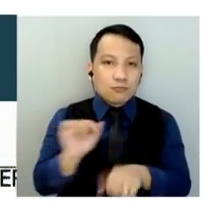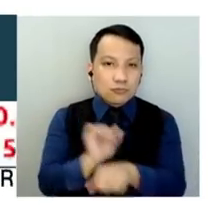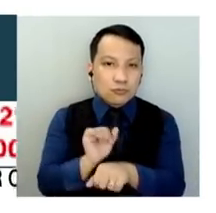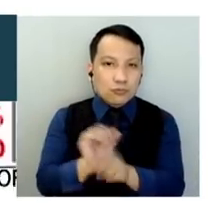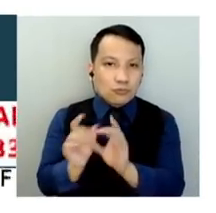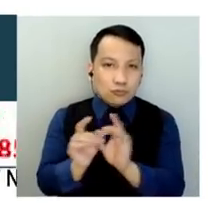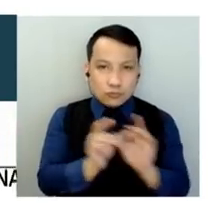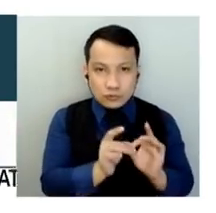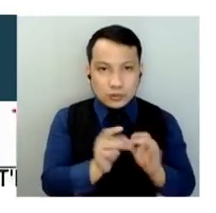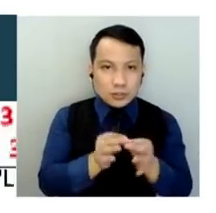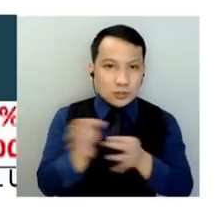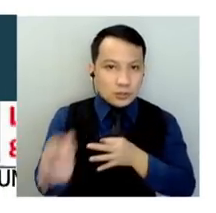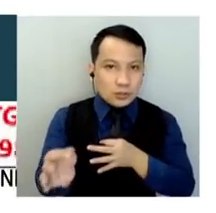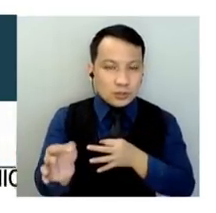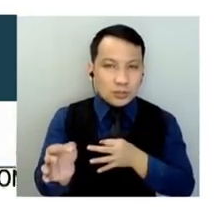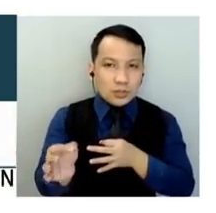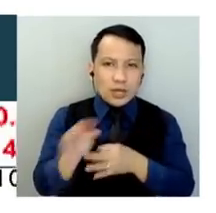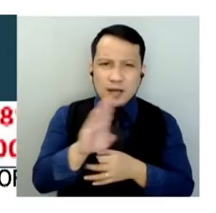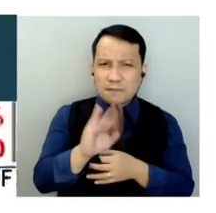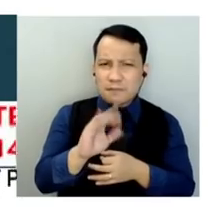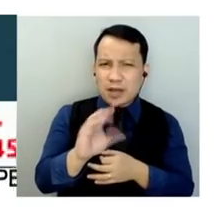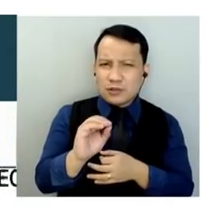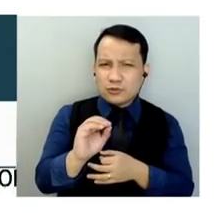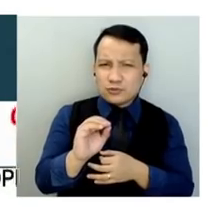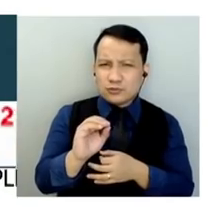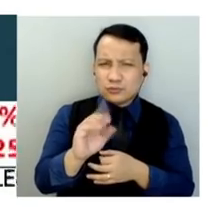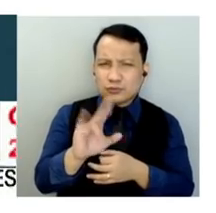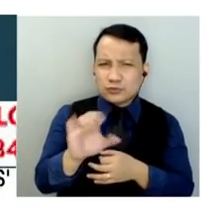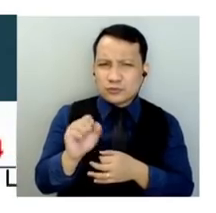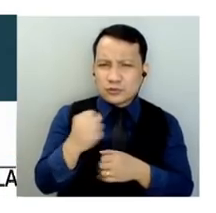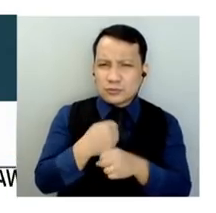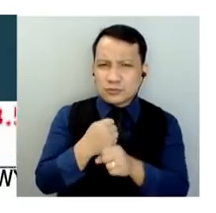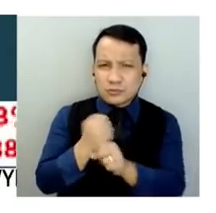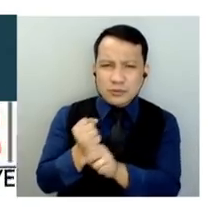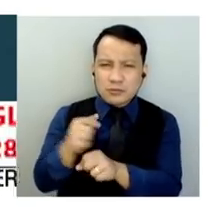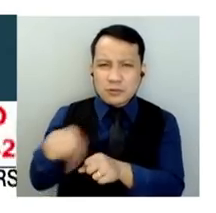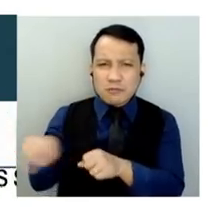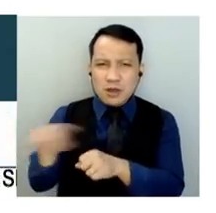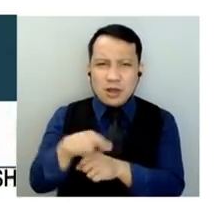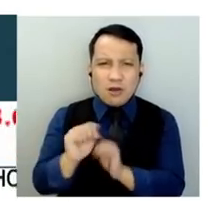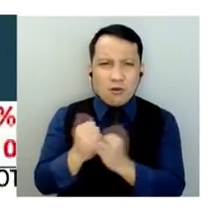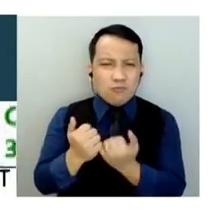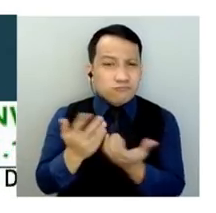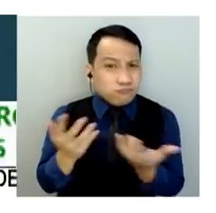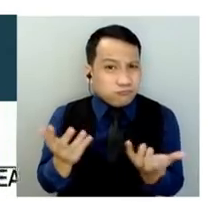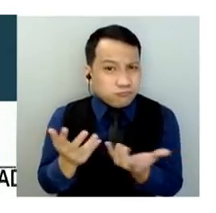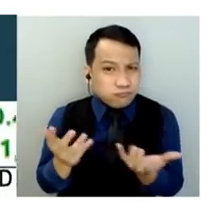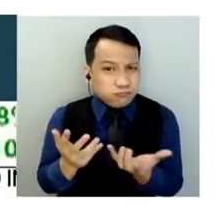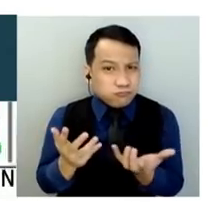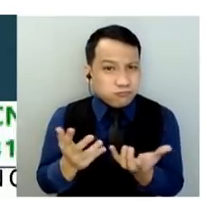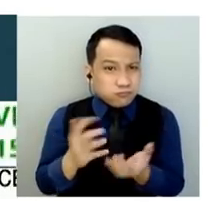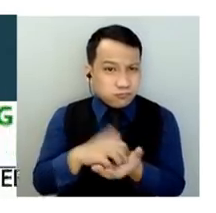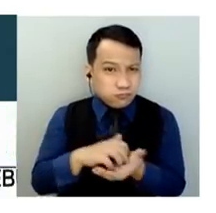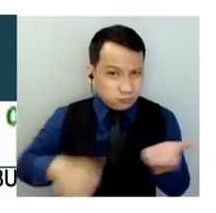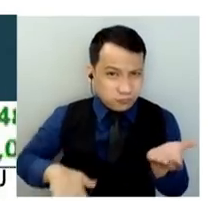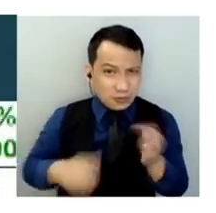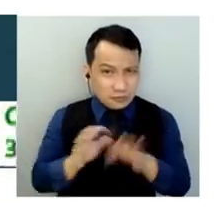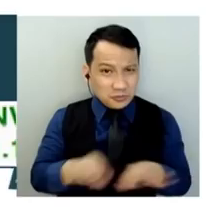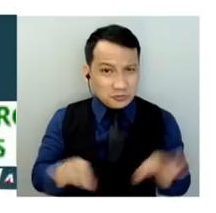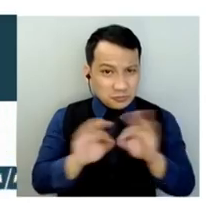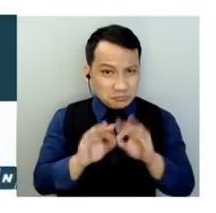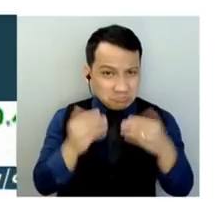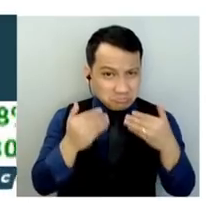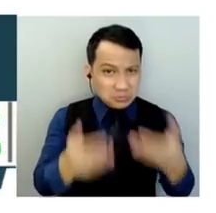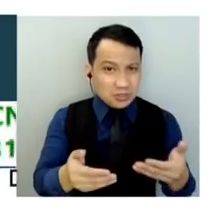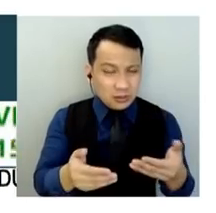together to expand biosurveillance capacity. With the cut, do you think that could be sustained? I